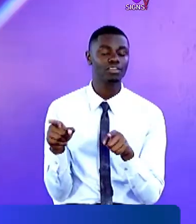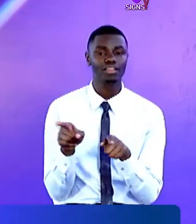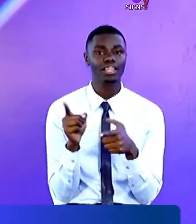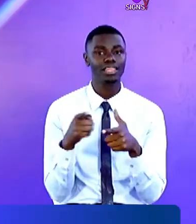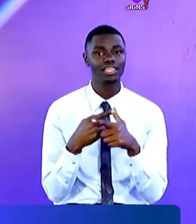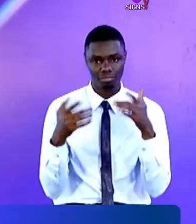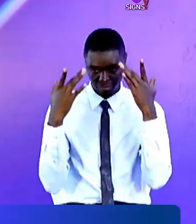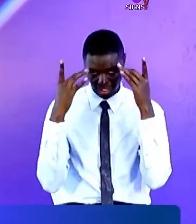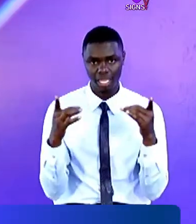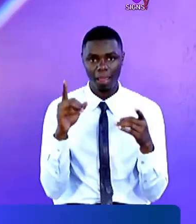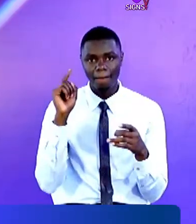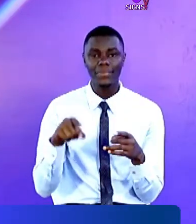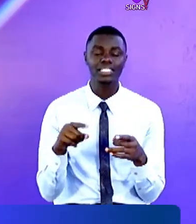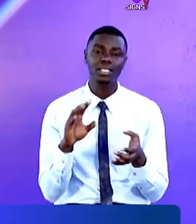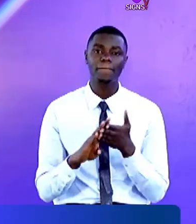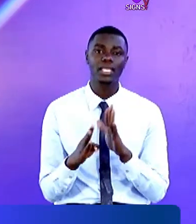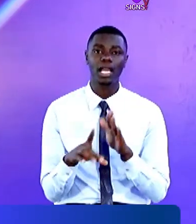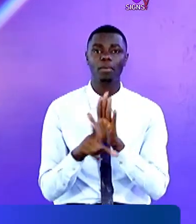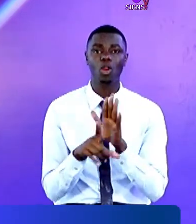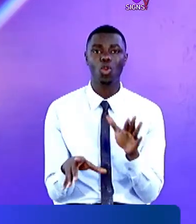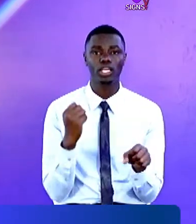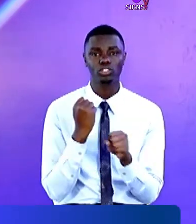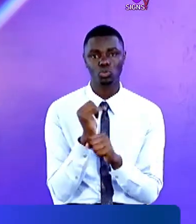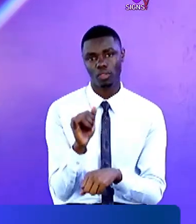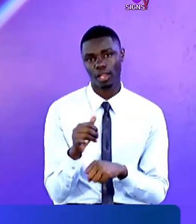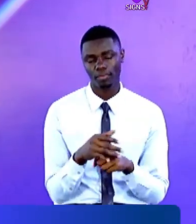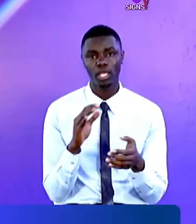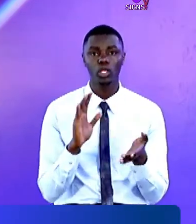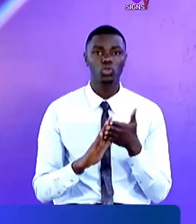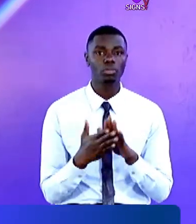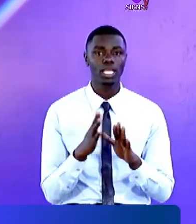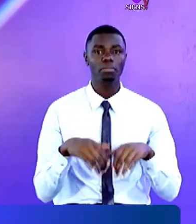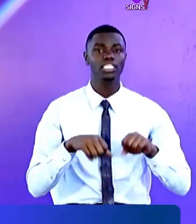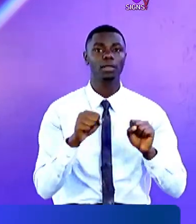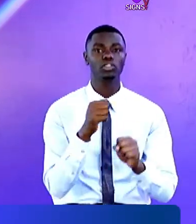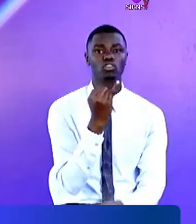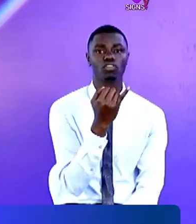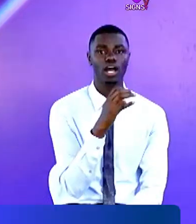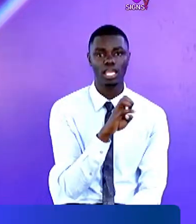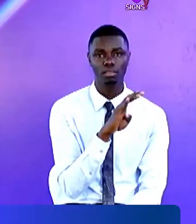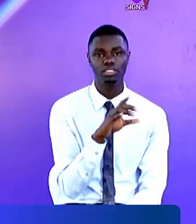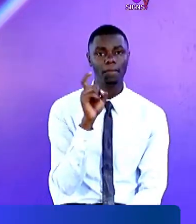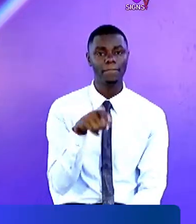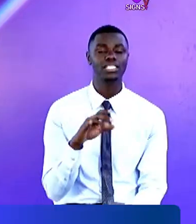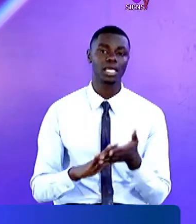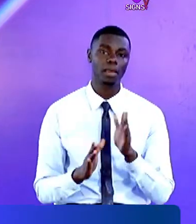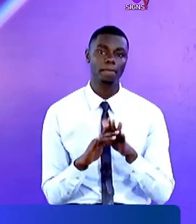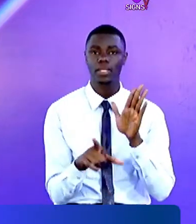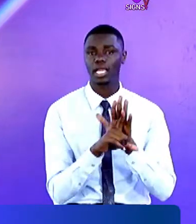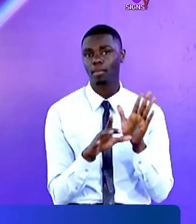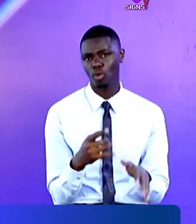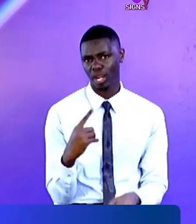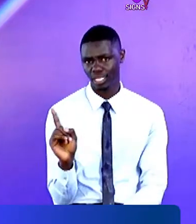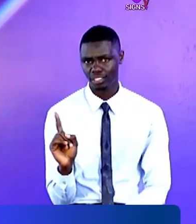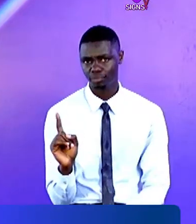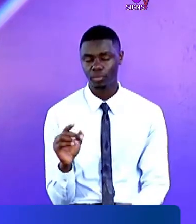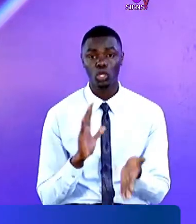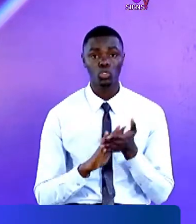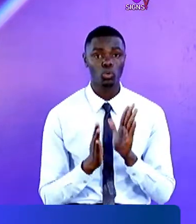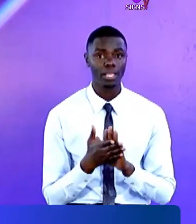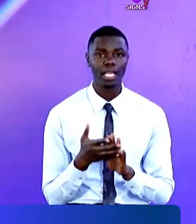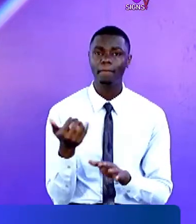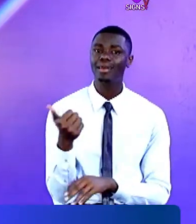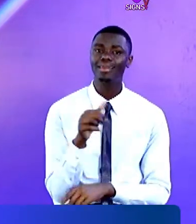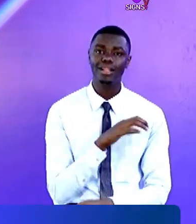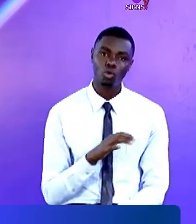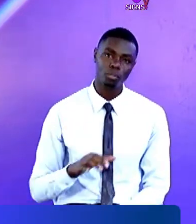must be a lawyer to do it. For example, to become the chairperson of IBC, you must be a lawyer, isn't it? To become any